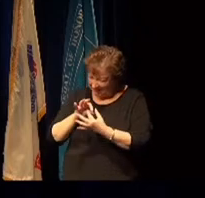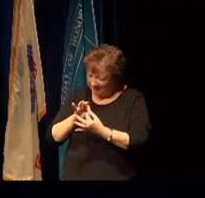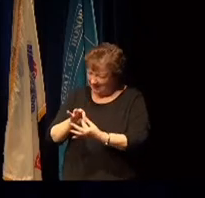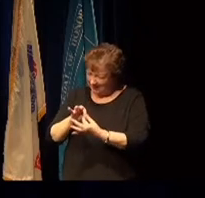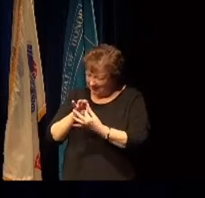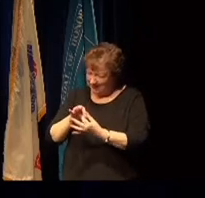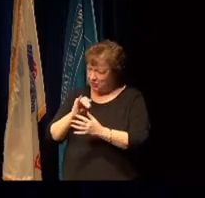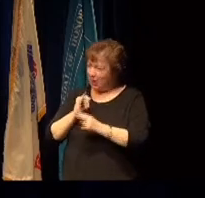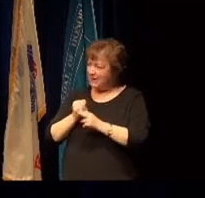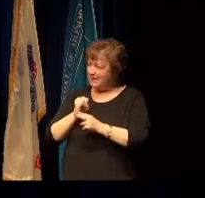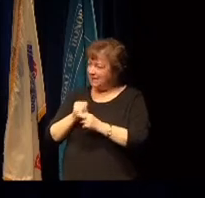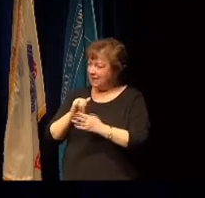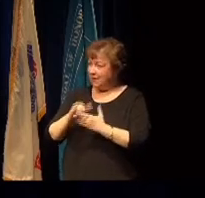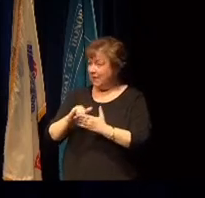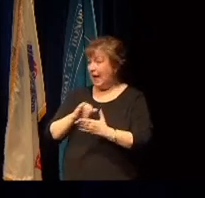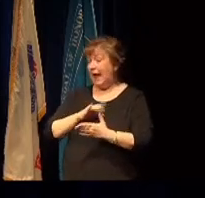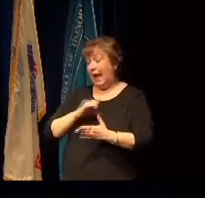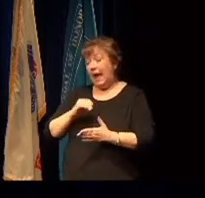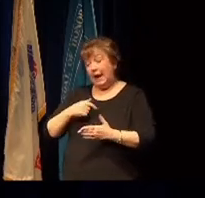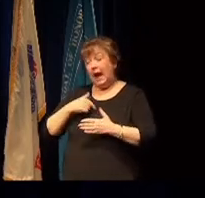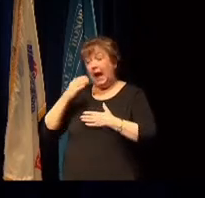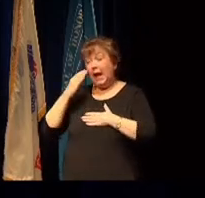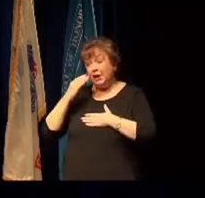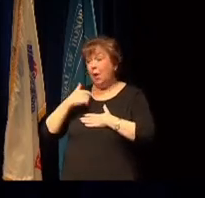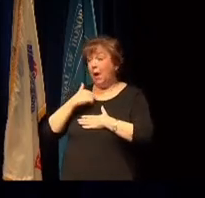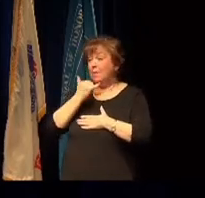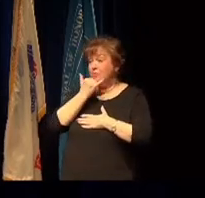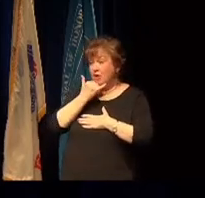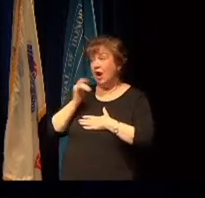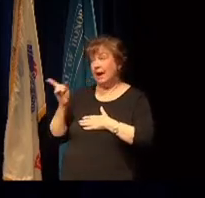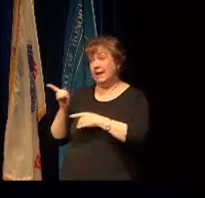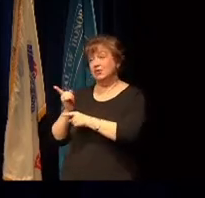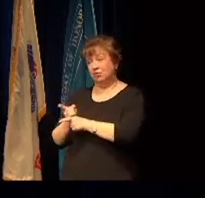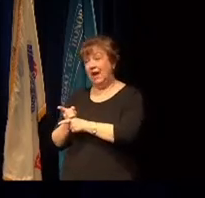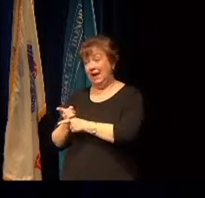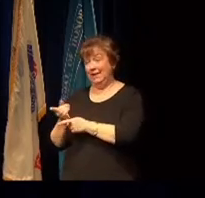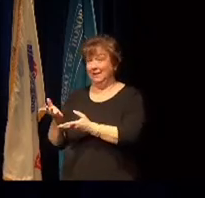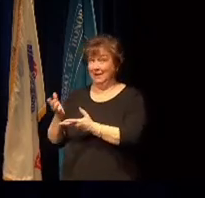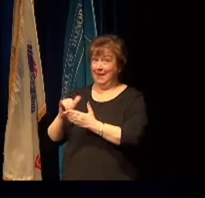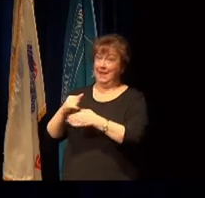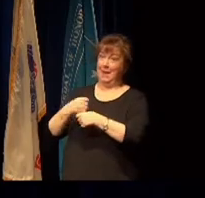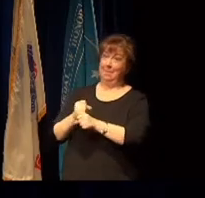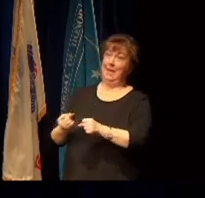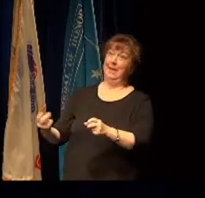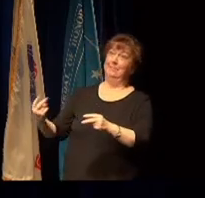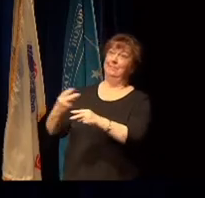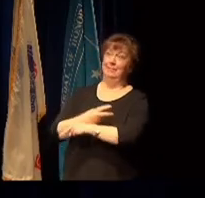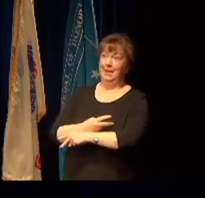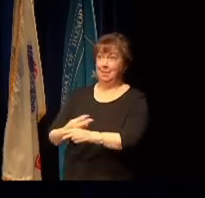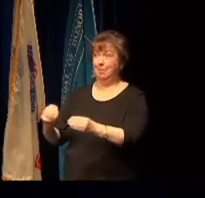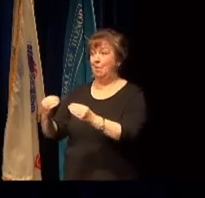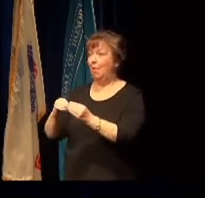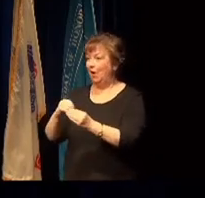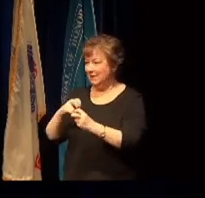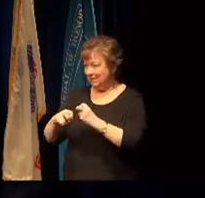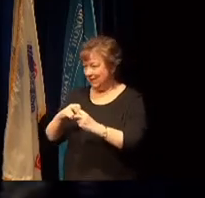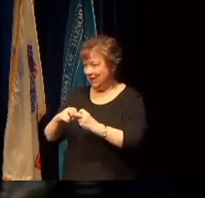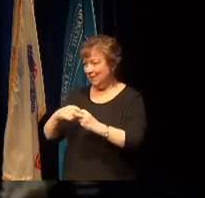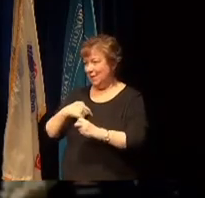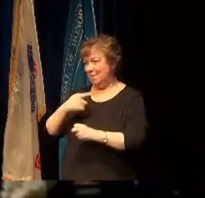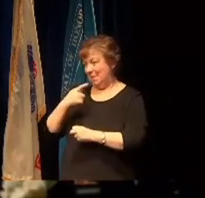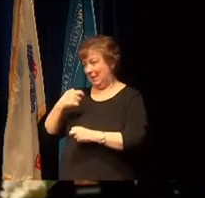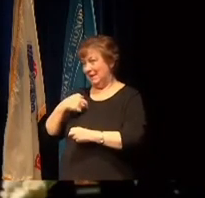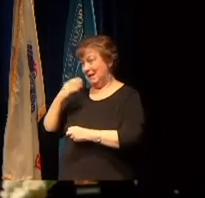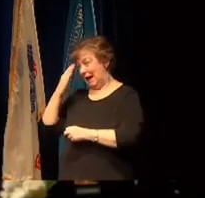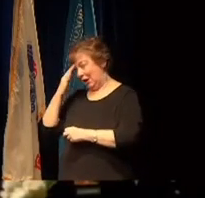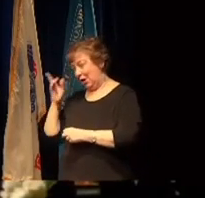I knew I was wrong and he was right. That even made it more difficult for me. I knew he was right. Well, anyway,